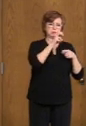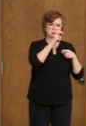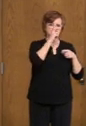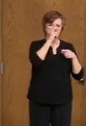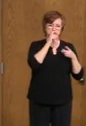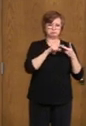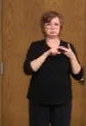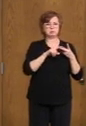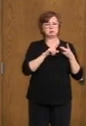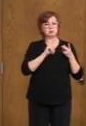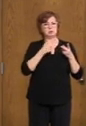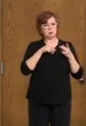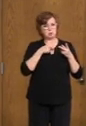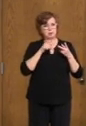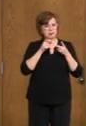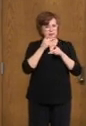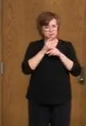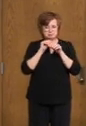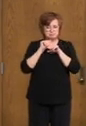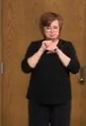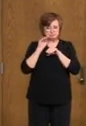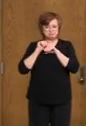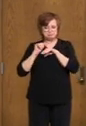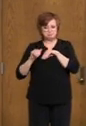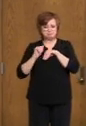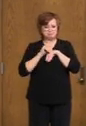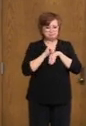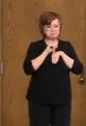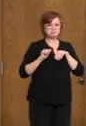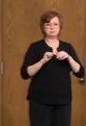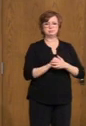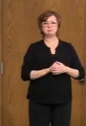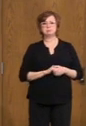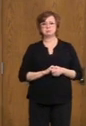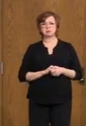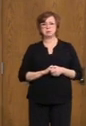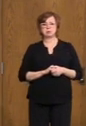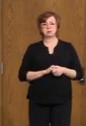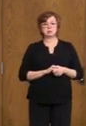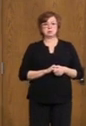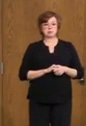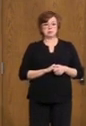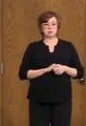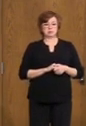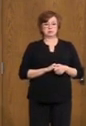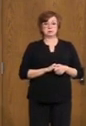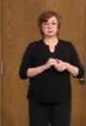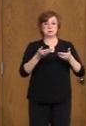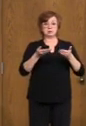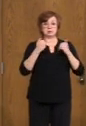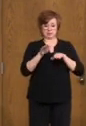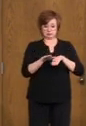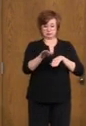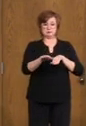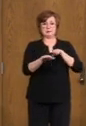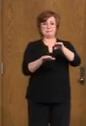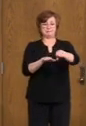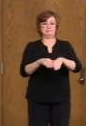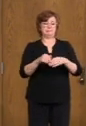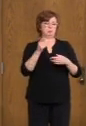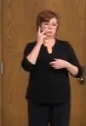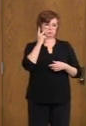program rolling out. With respect to what's happening next and where we go, it's really dependent upon the supply. And as you know, over the last couple of weeks, we've